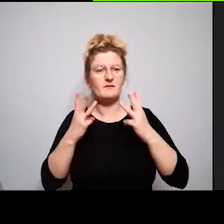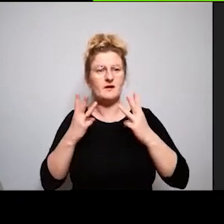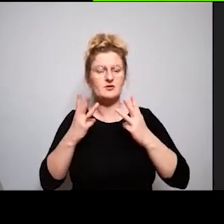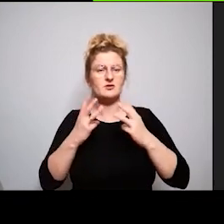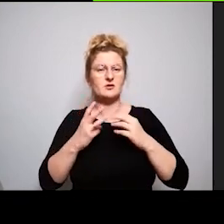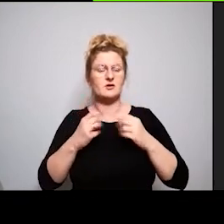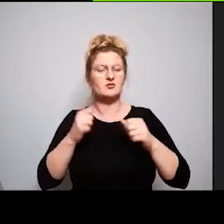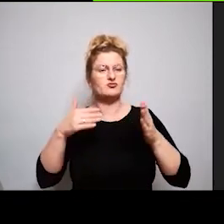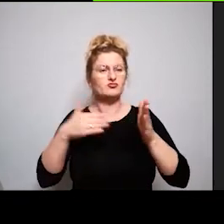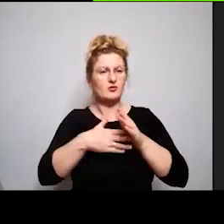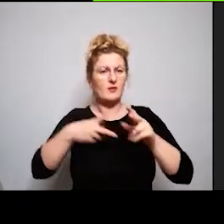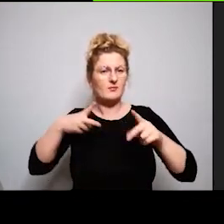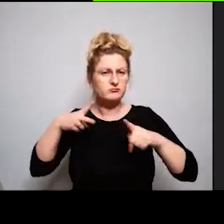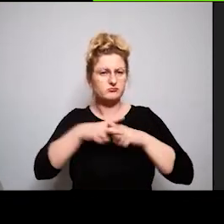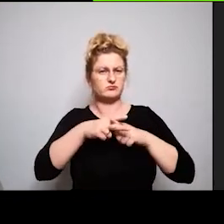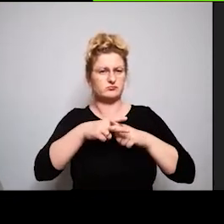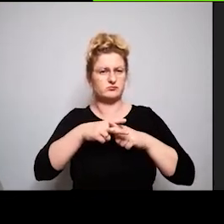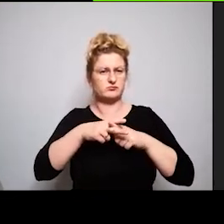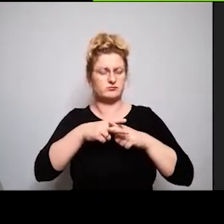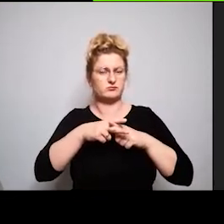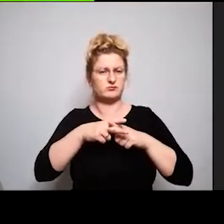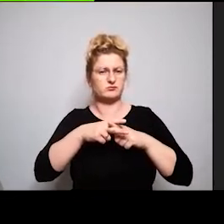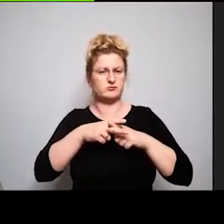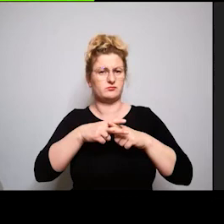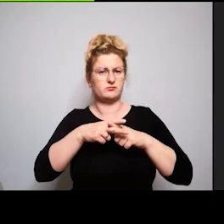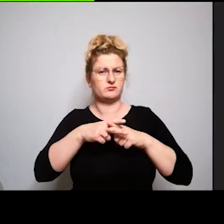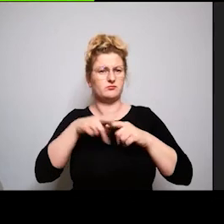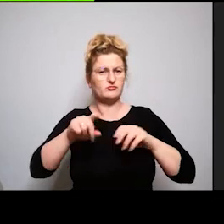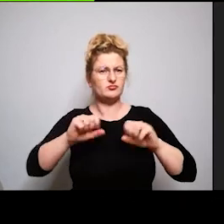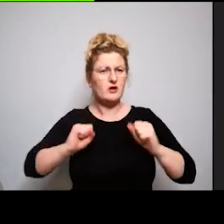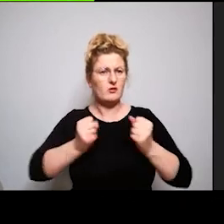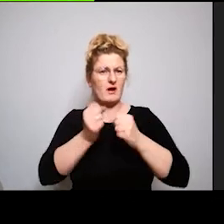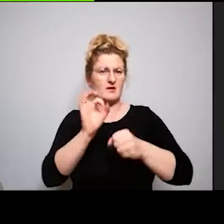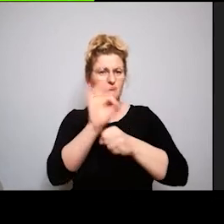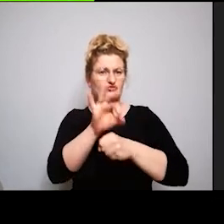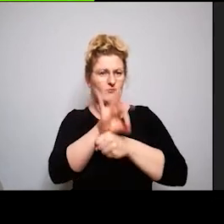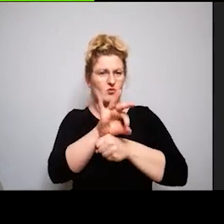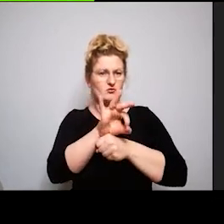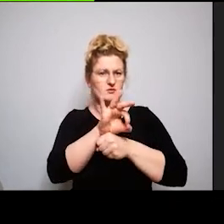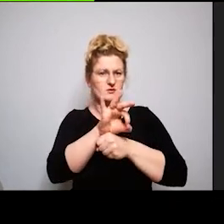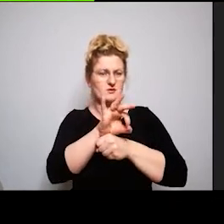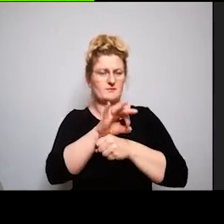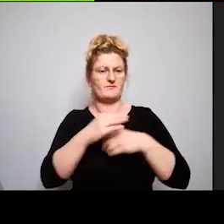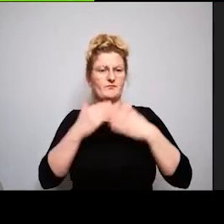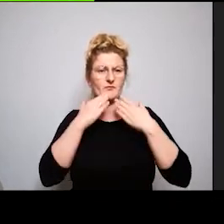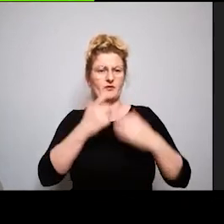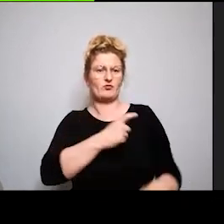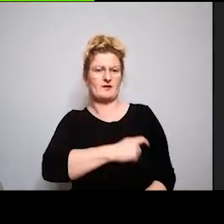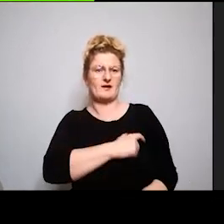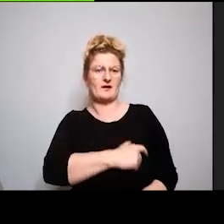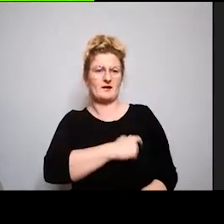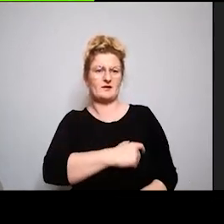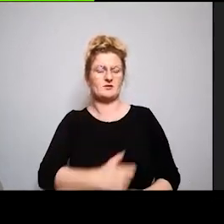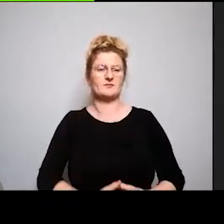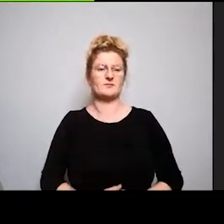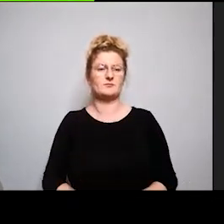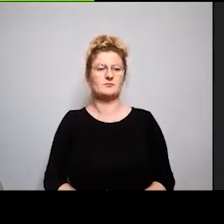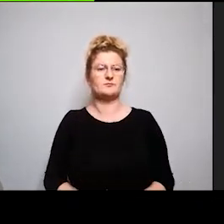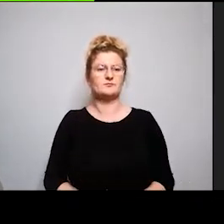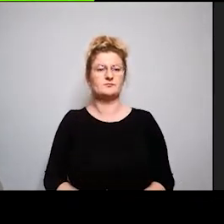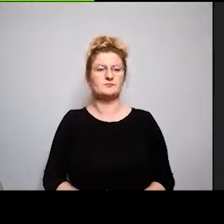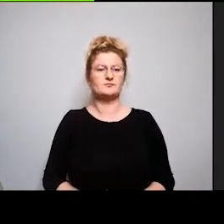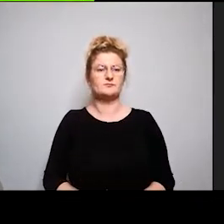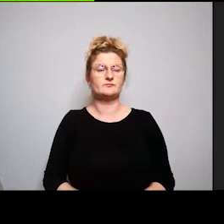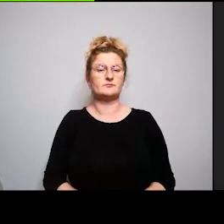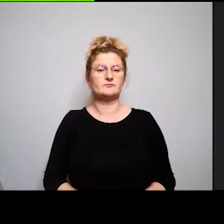So I don't know if that answers the question. Probably yes. The question was very specific, and I have also the question that